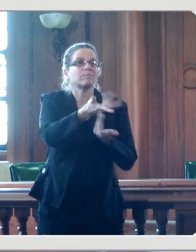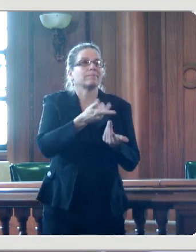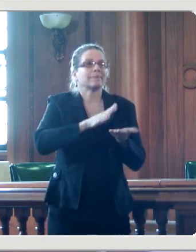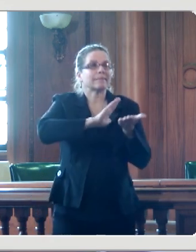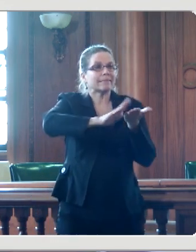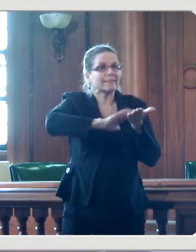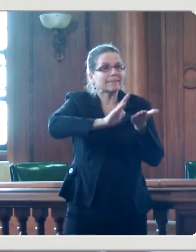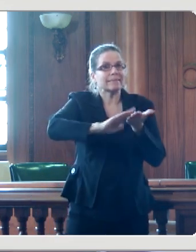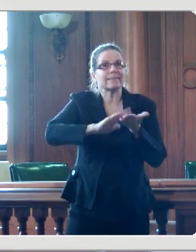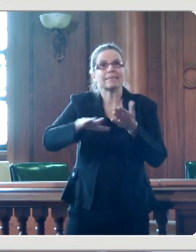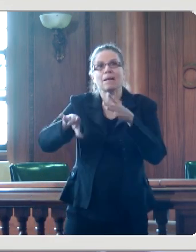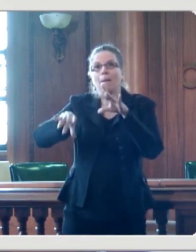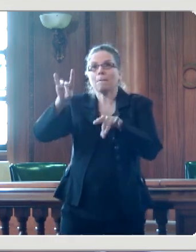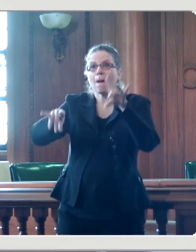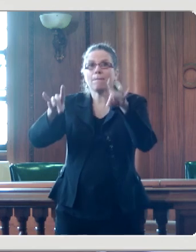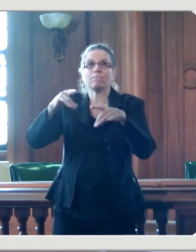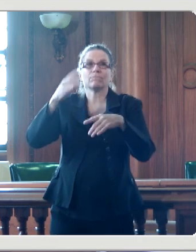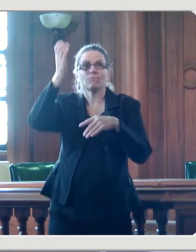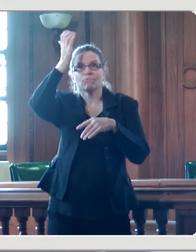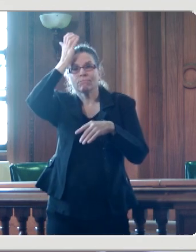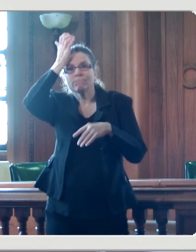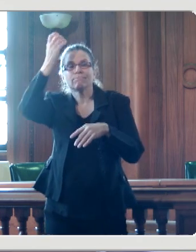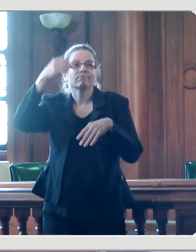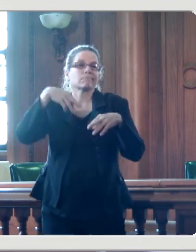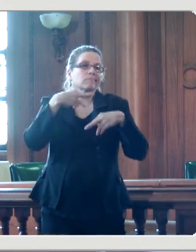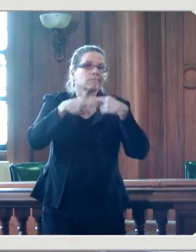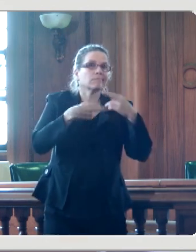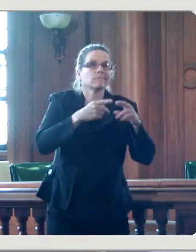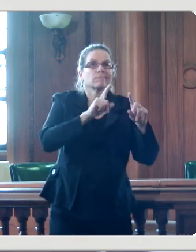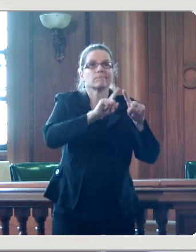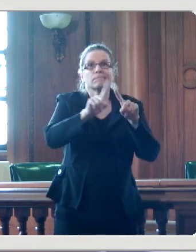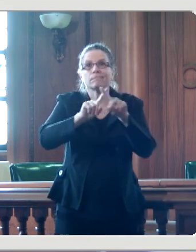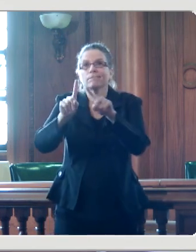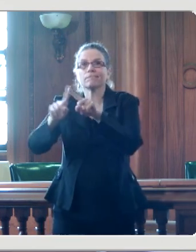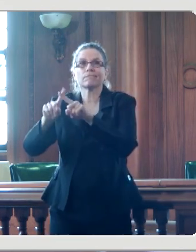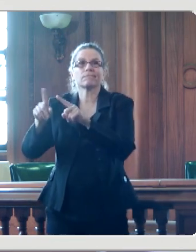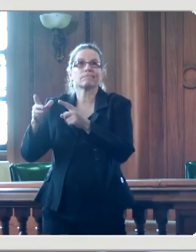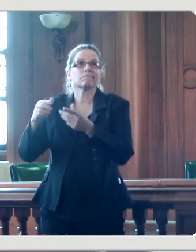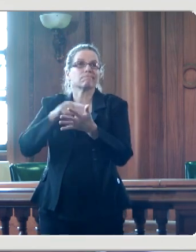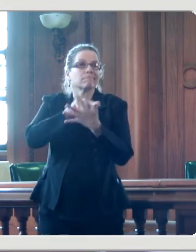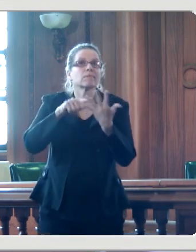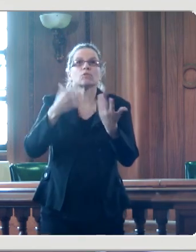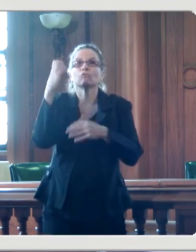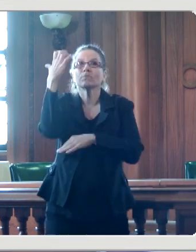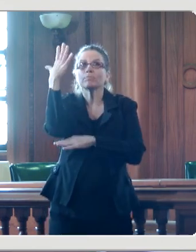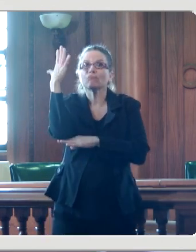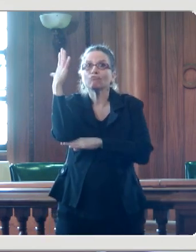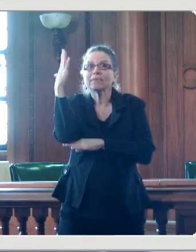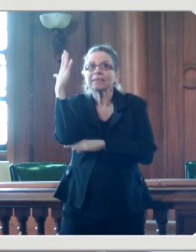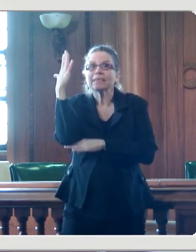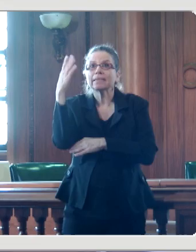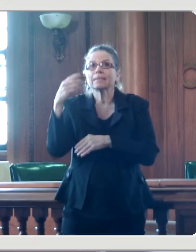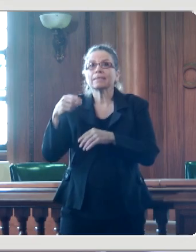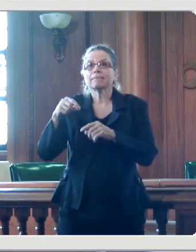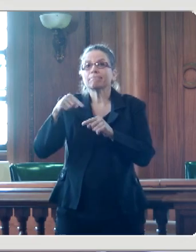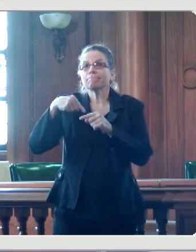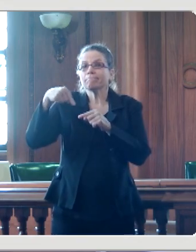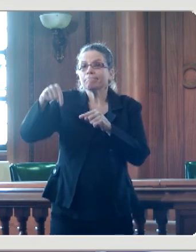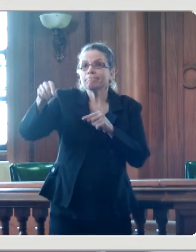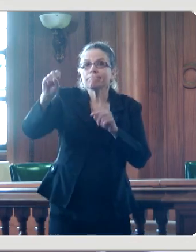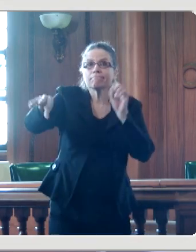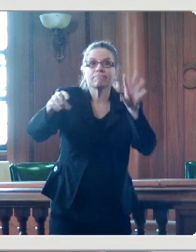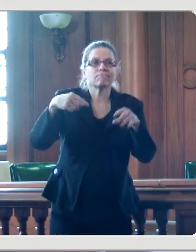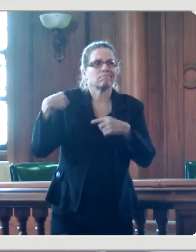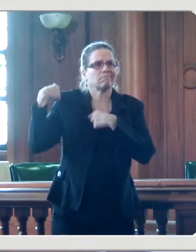yard waste, now your Christmas trees. They haven't stopped since the onslaught of this COVID-19. So with that, the